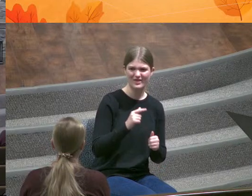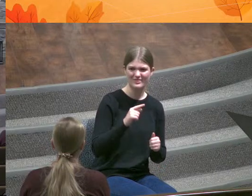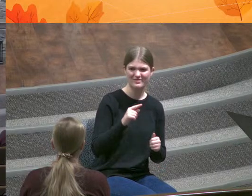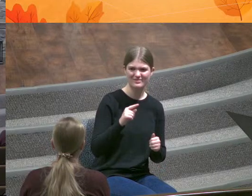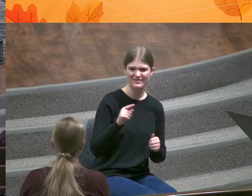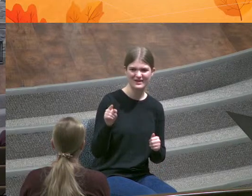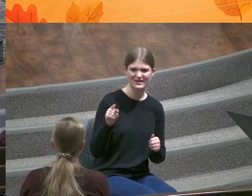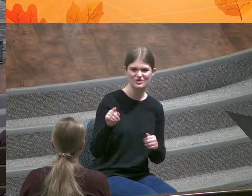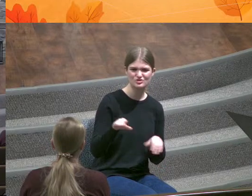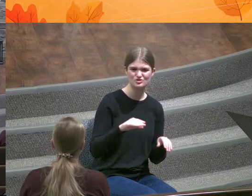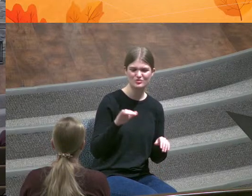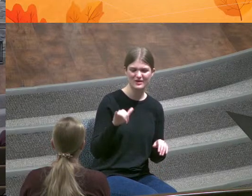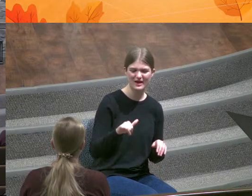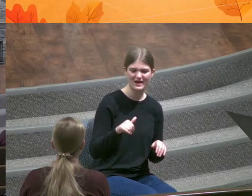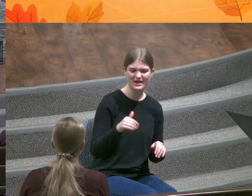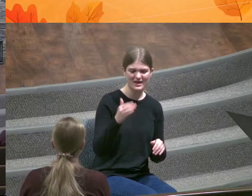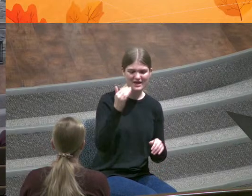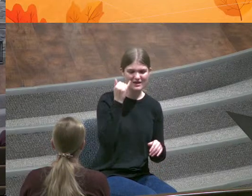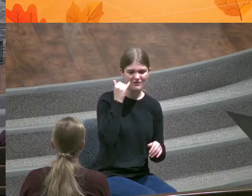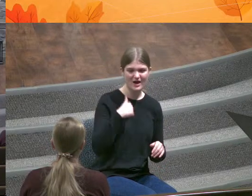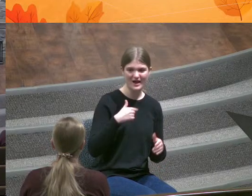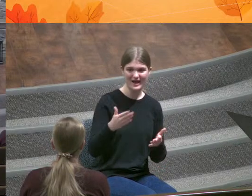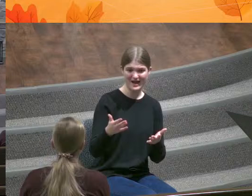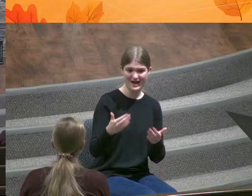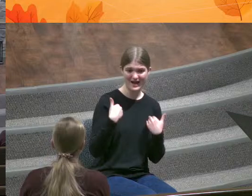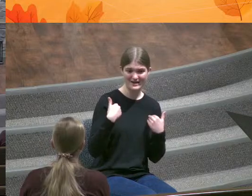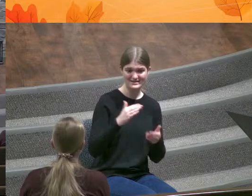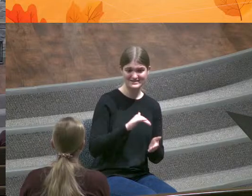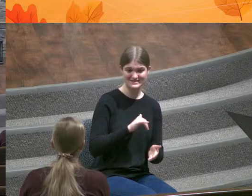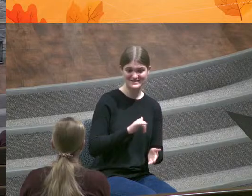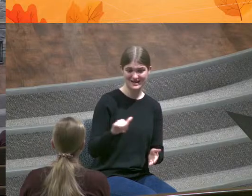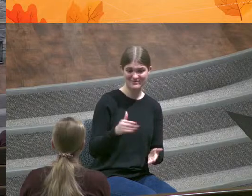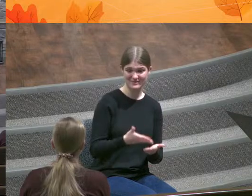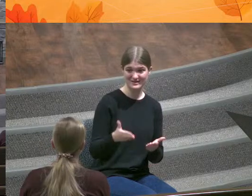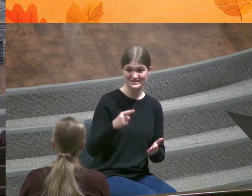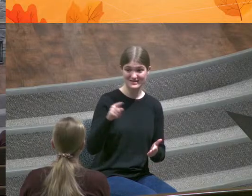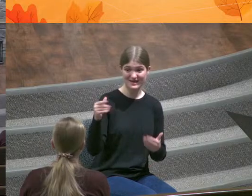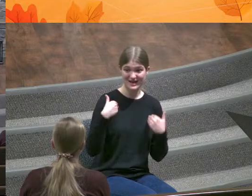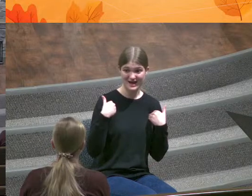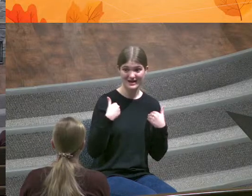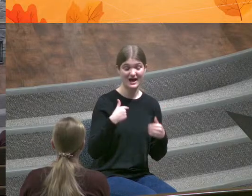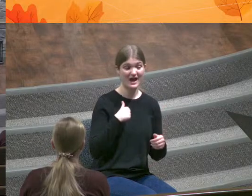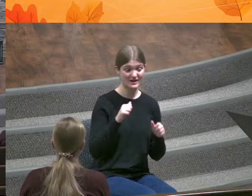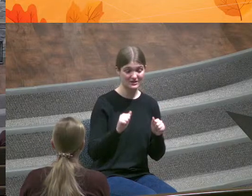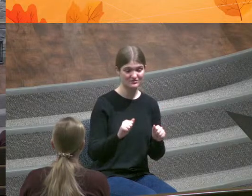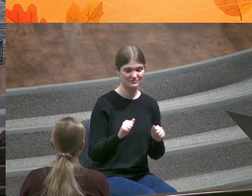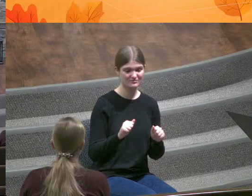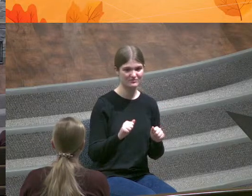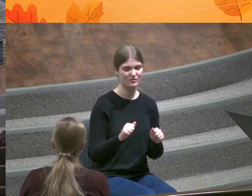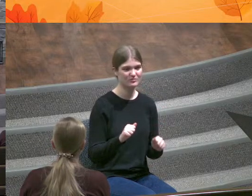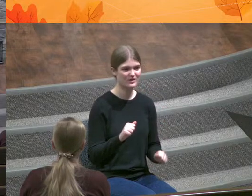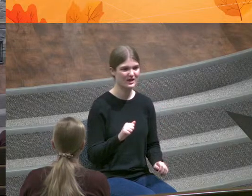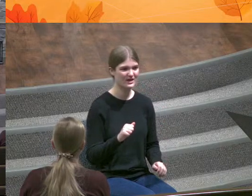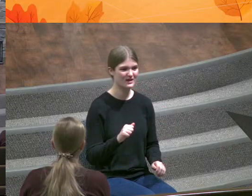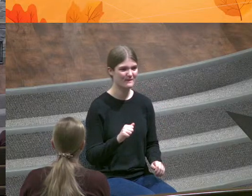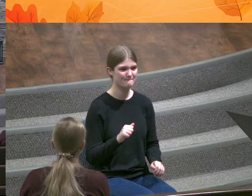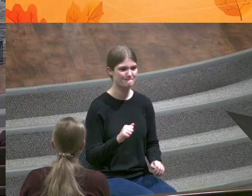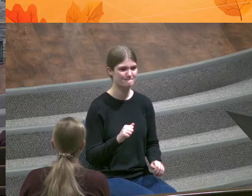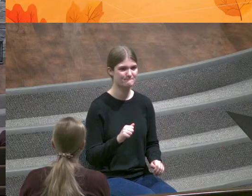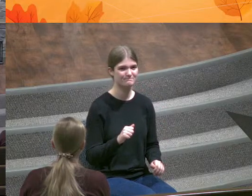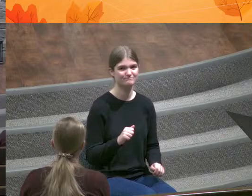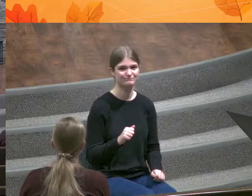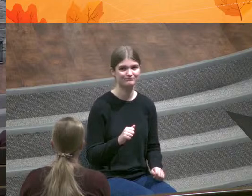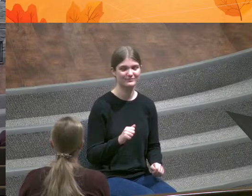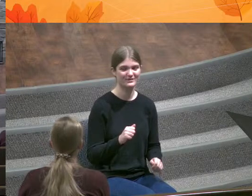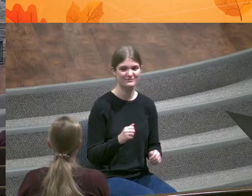bottle some of what he's got. Can I tell you that brother so-and-so, who maybe rightfully so is held in tremendously